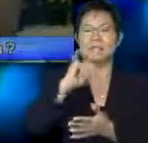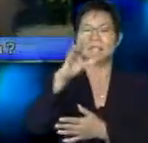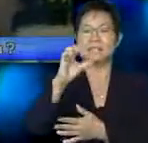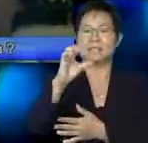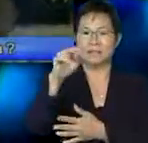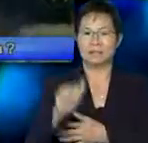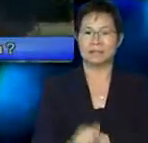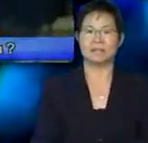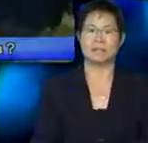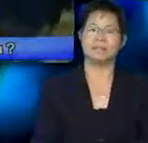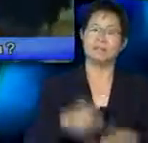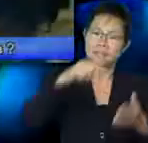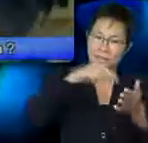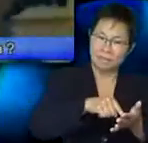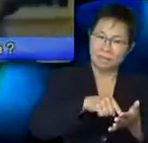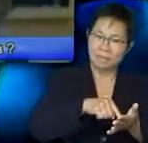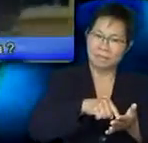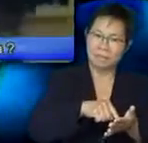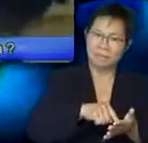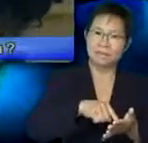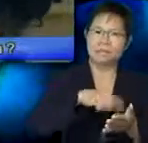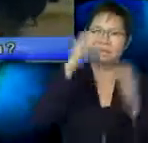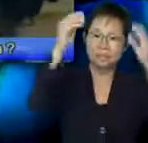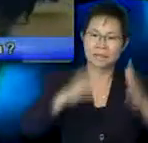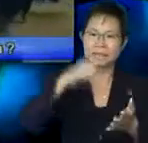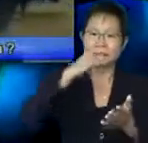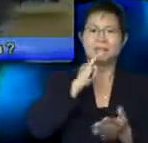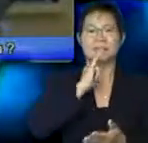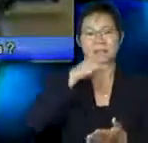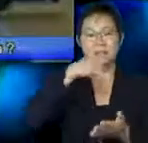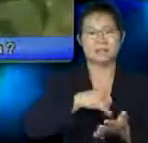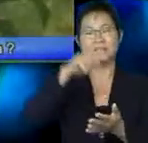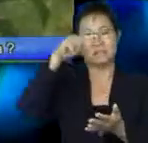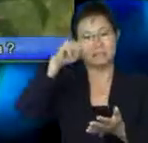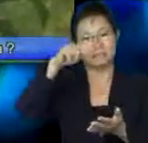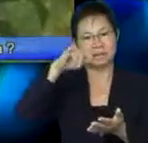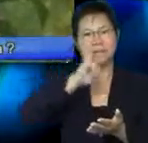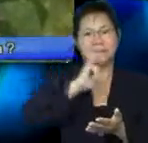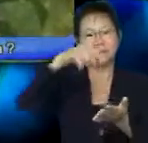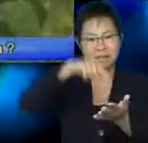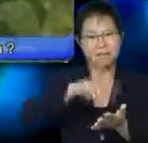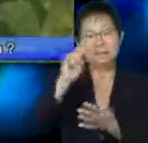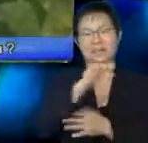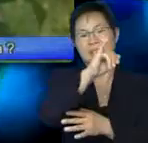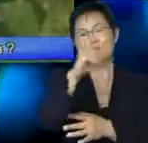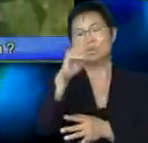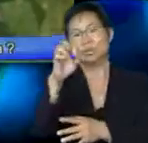Sir, Yes. Is this- Winnie? is this the Zora?